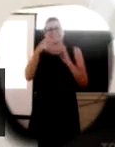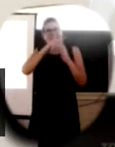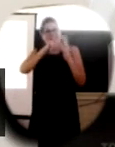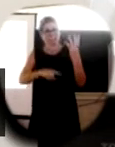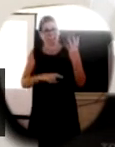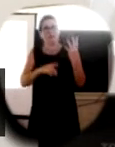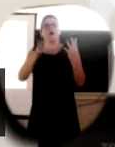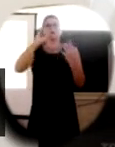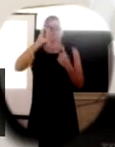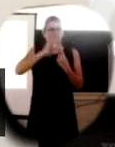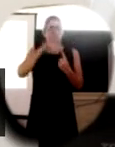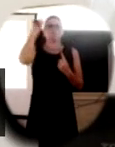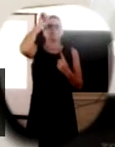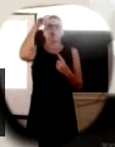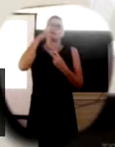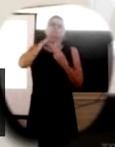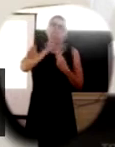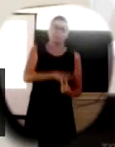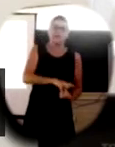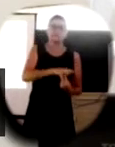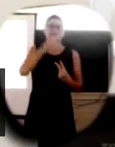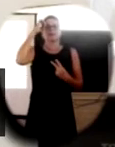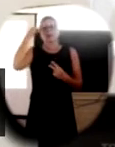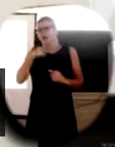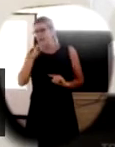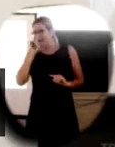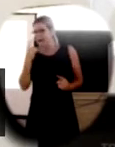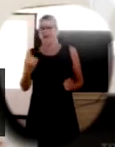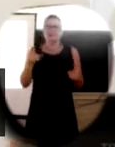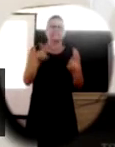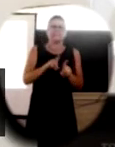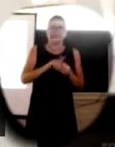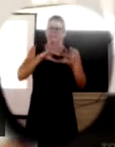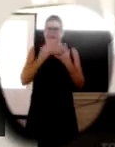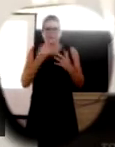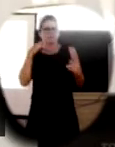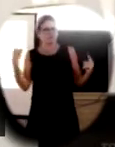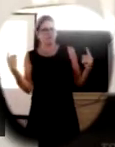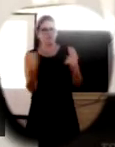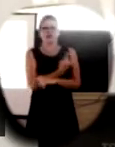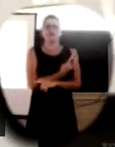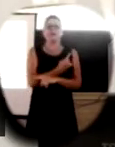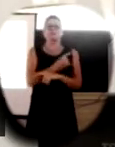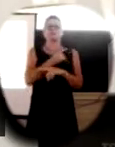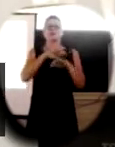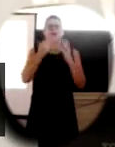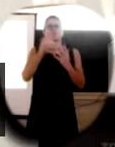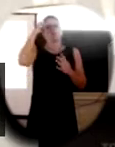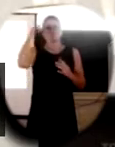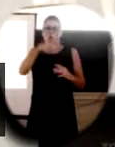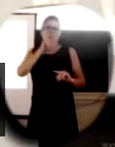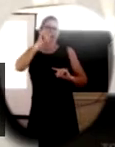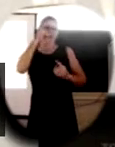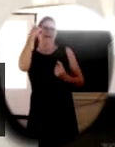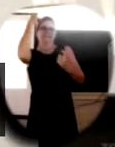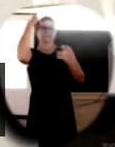depression and despondency, such as things will never be the same again. The bar is naturally lowered, and